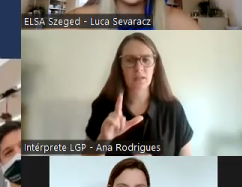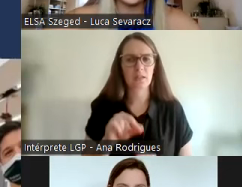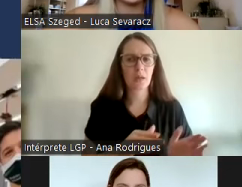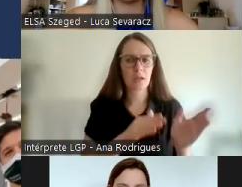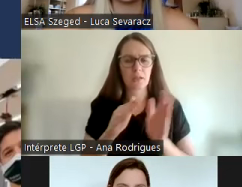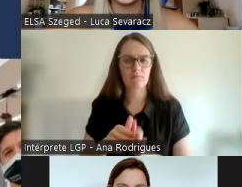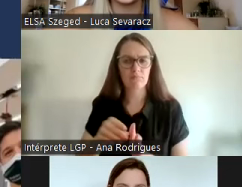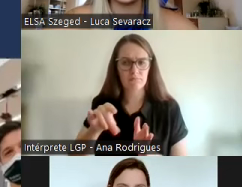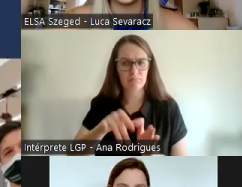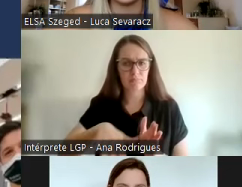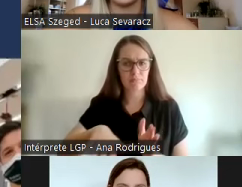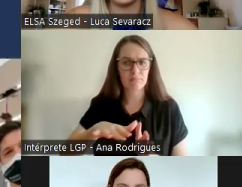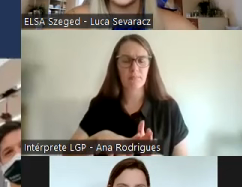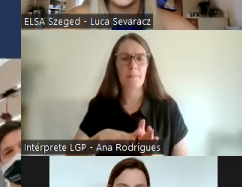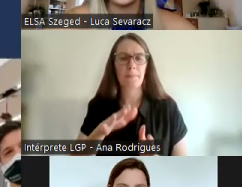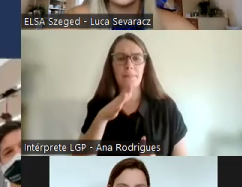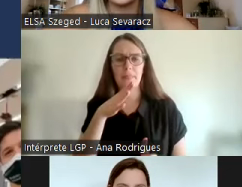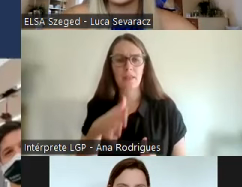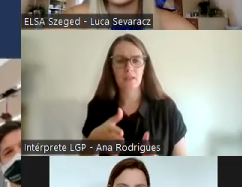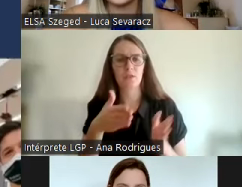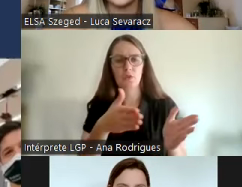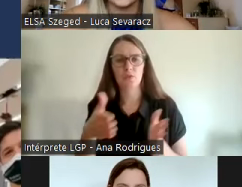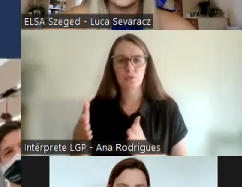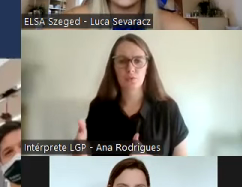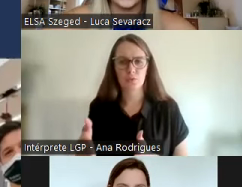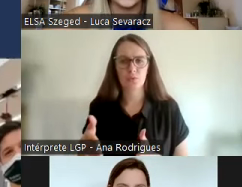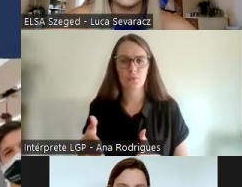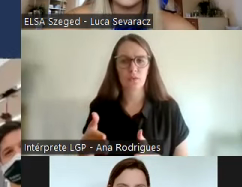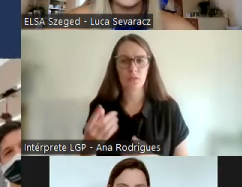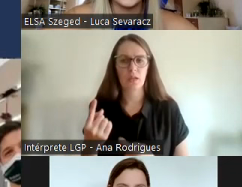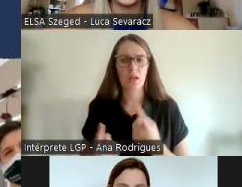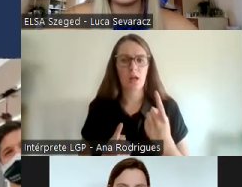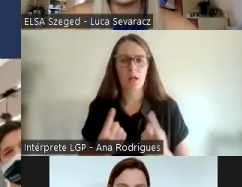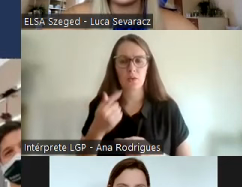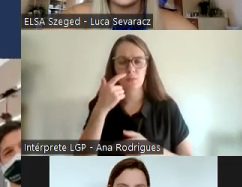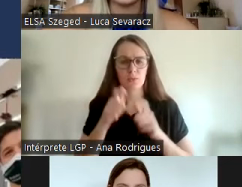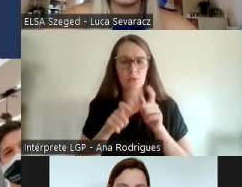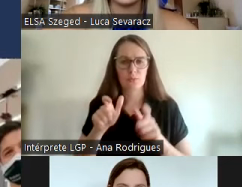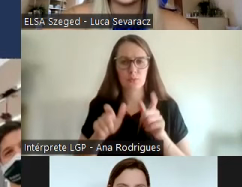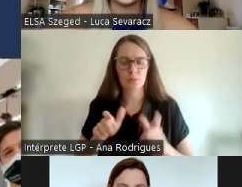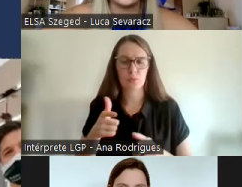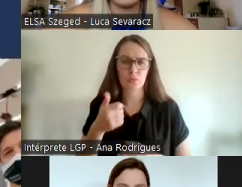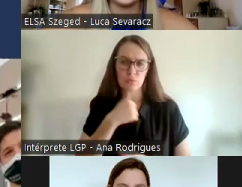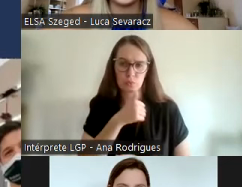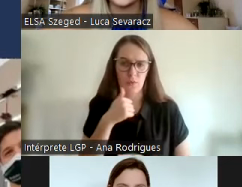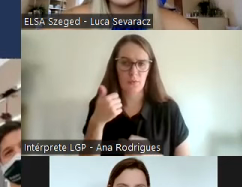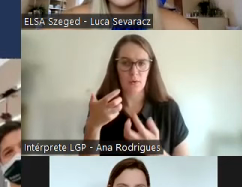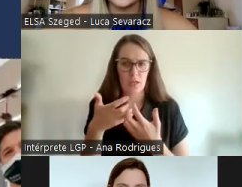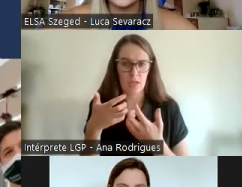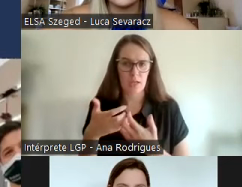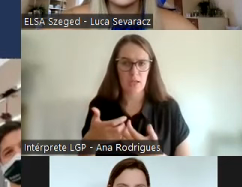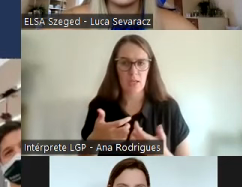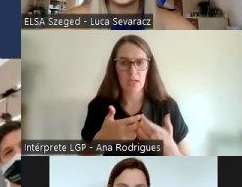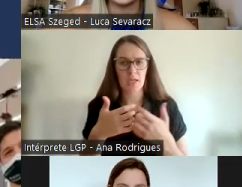our association decided to give a helping hand to those who had to flee the war. Therefore, our members made a